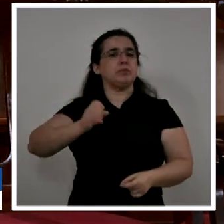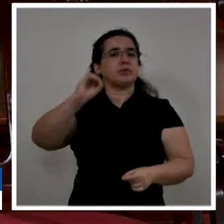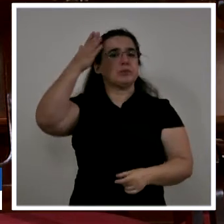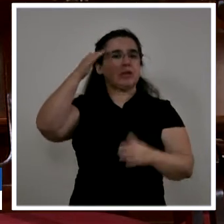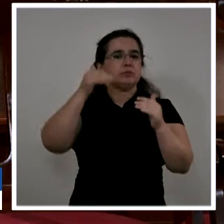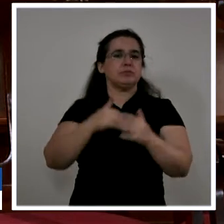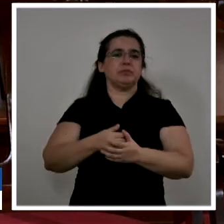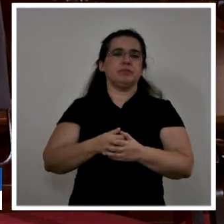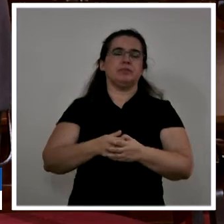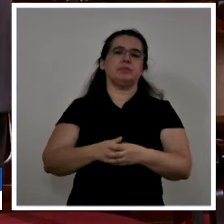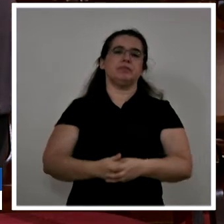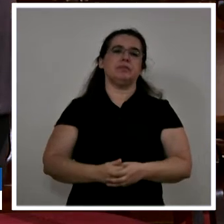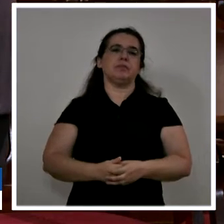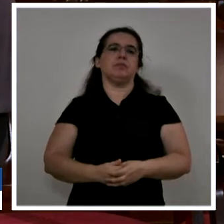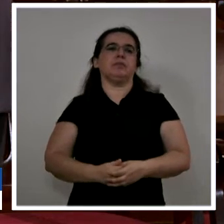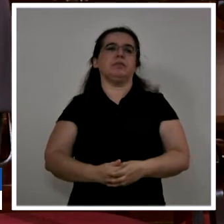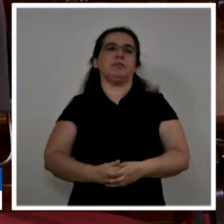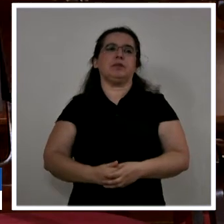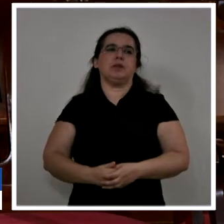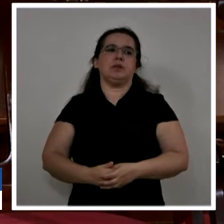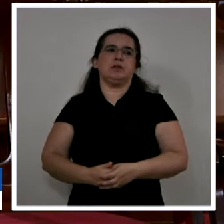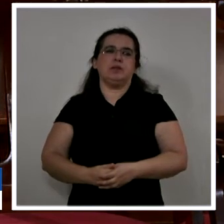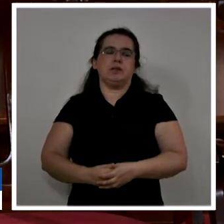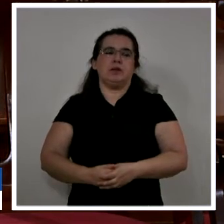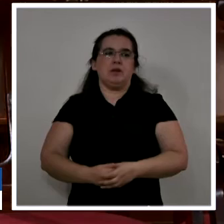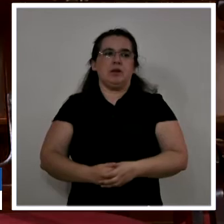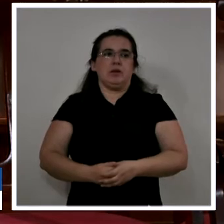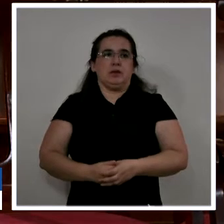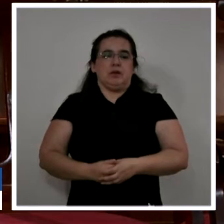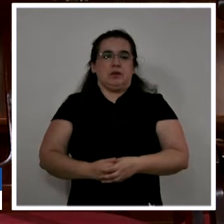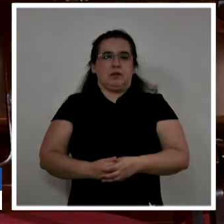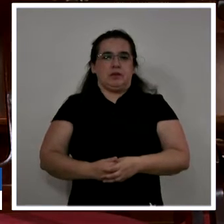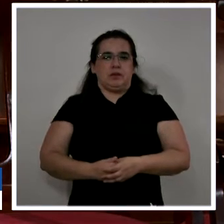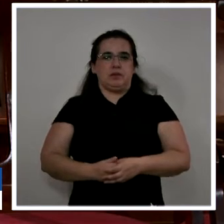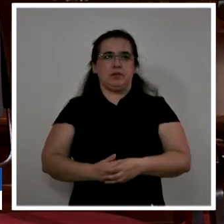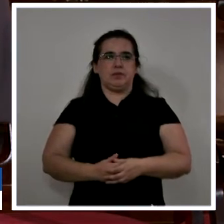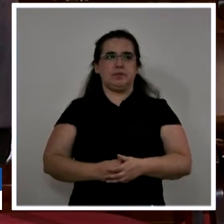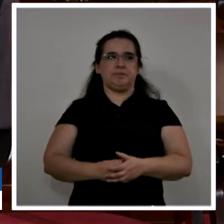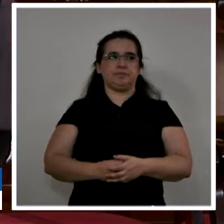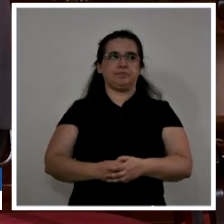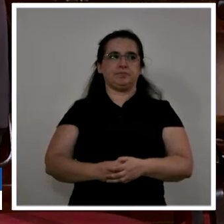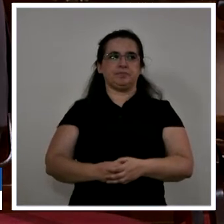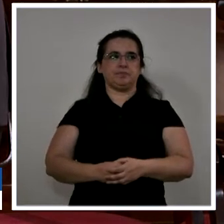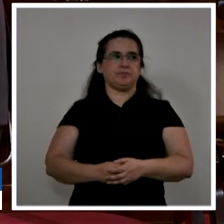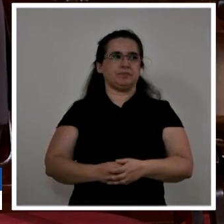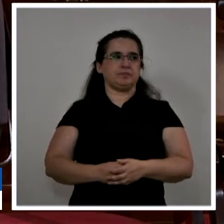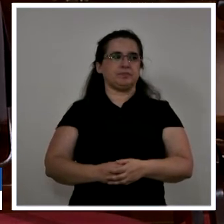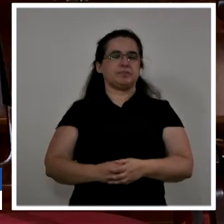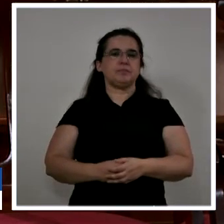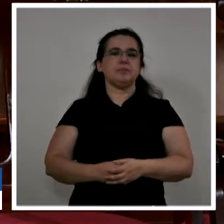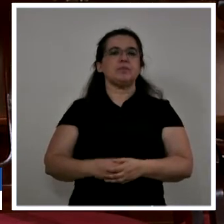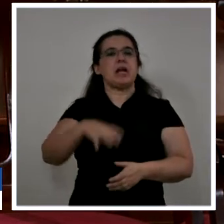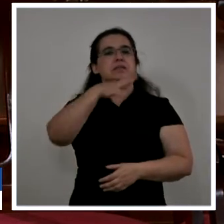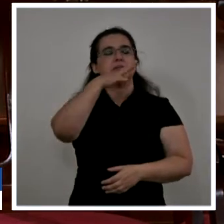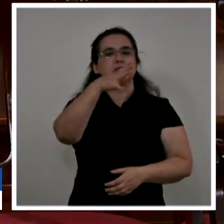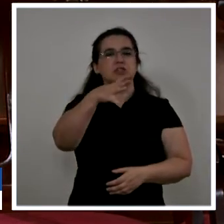on those who are ignorant and going astray, since he himself is also subject to weaknesses. E